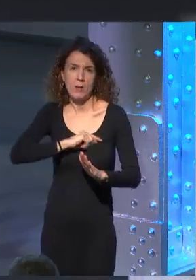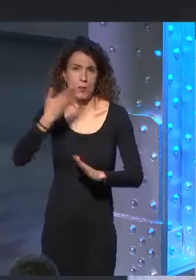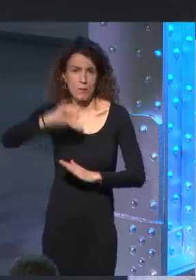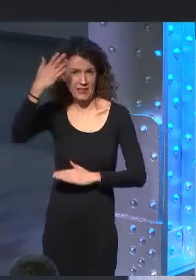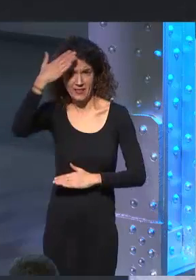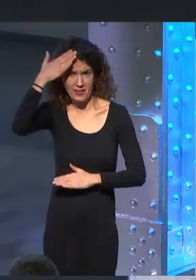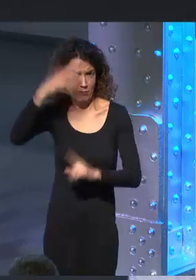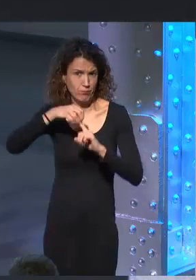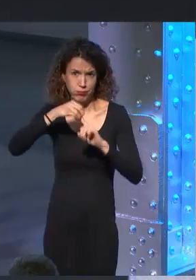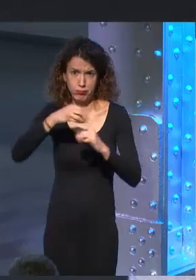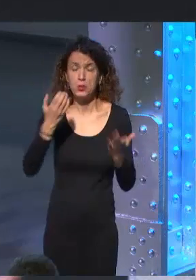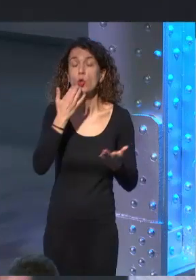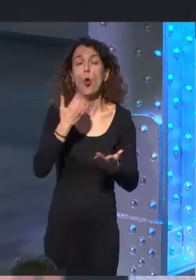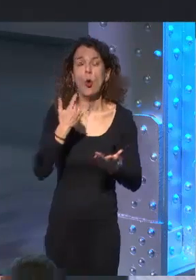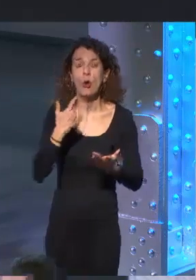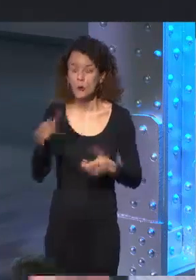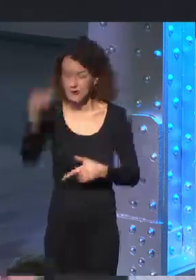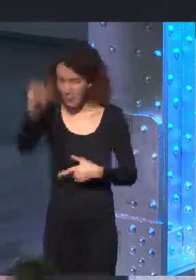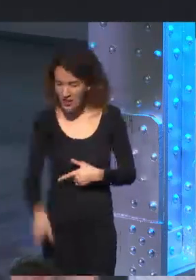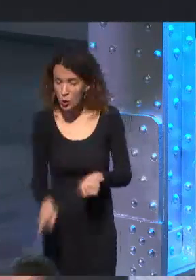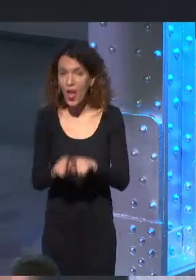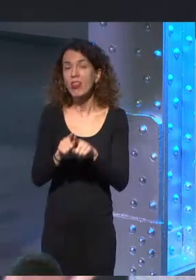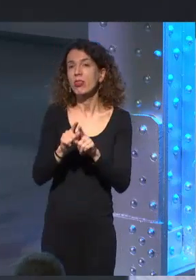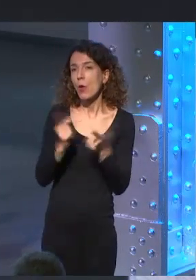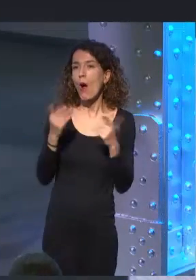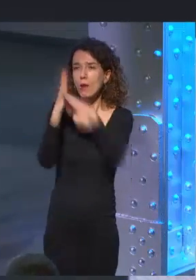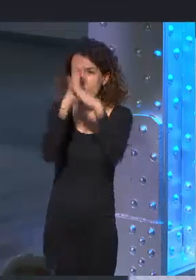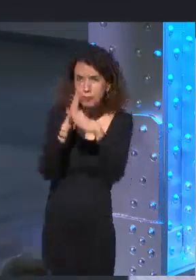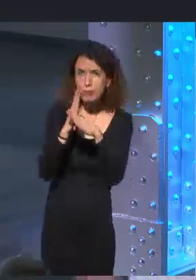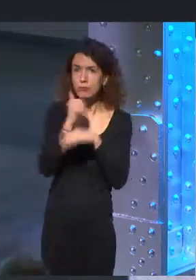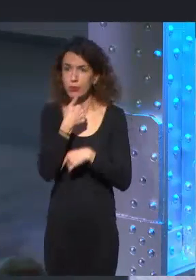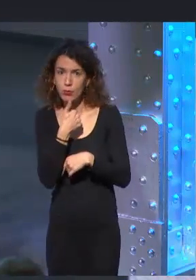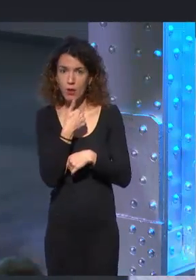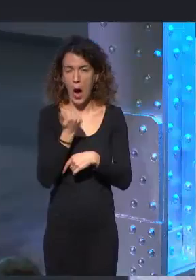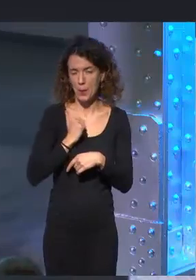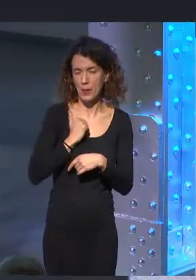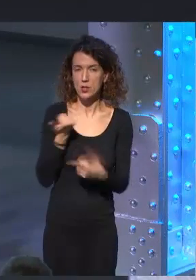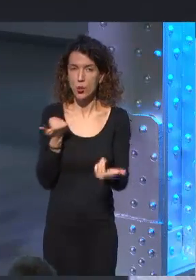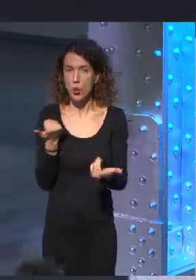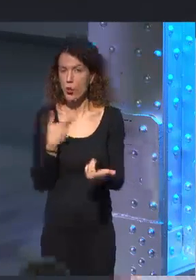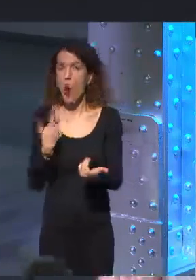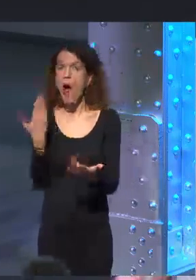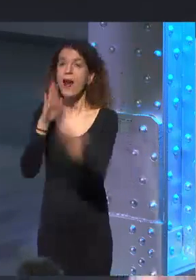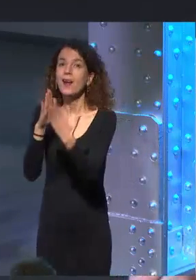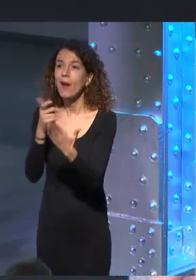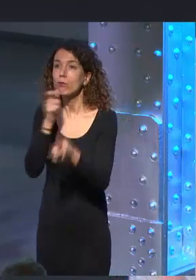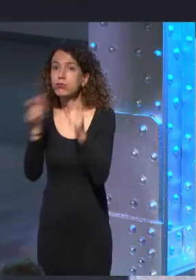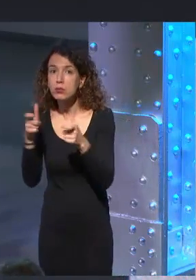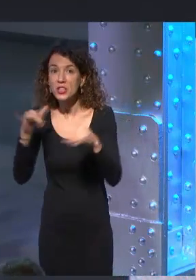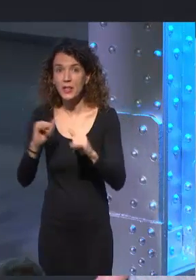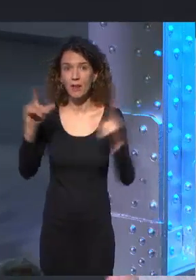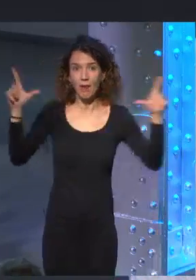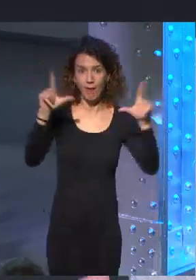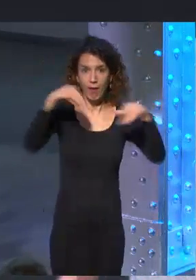the moral principle. This is like the golden rule. I won't do anything to this person, no matter I have this